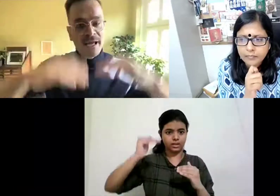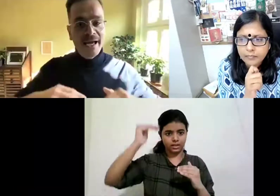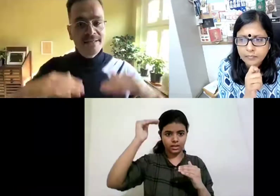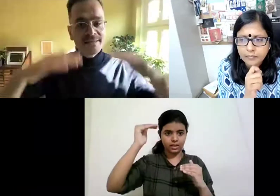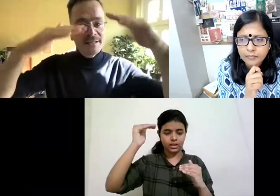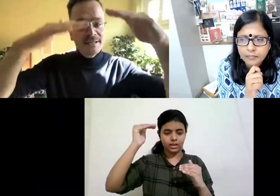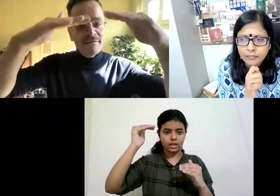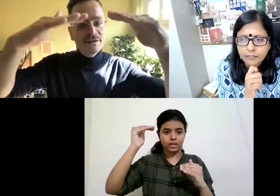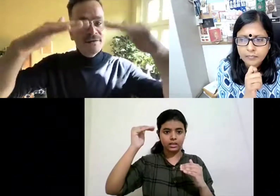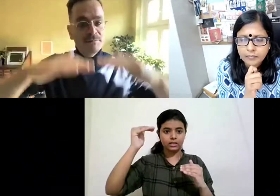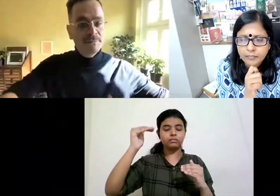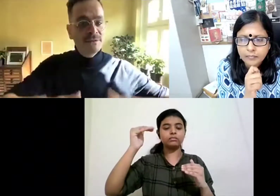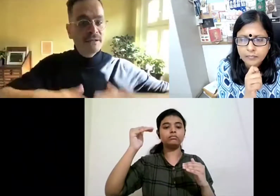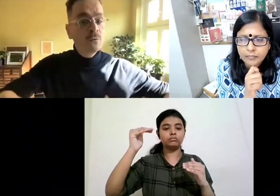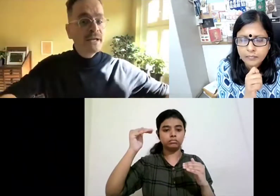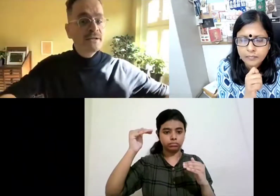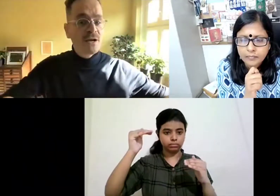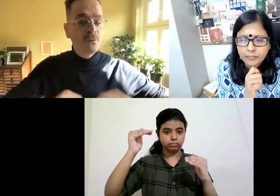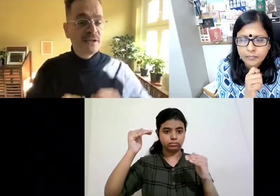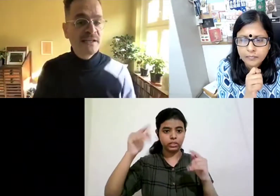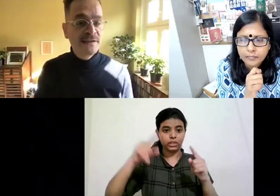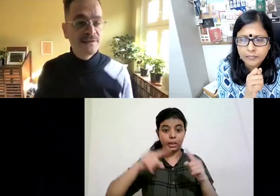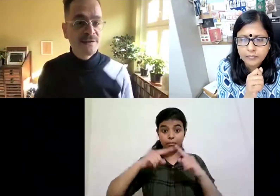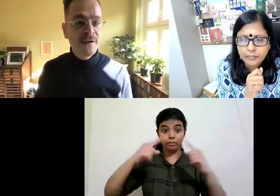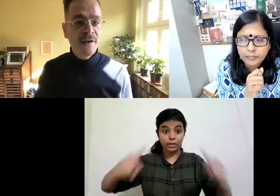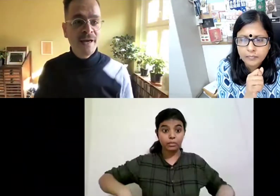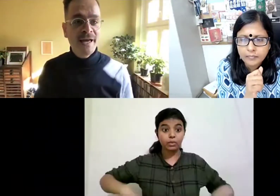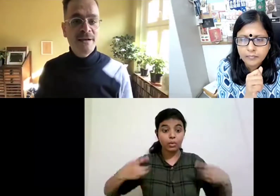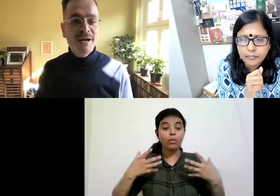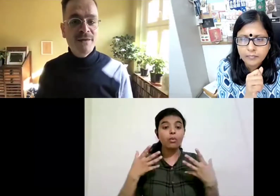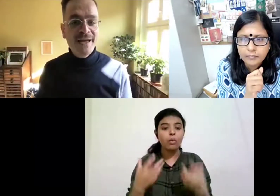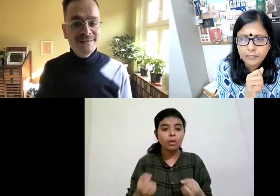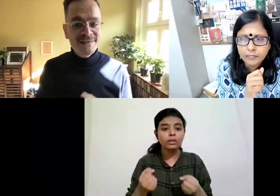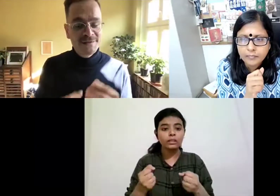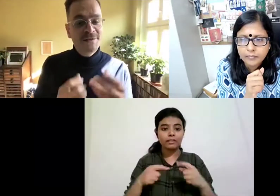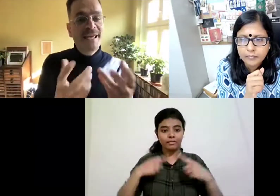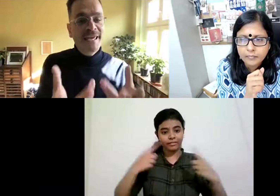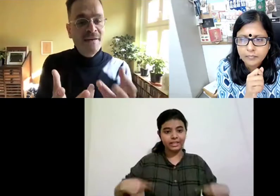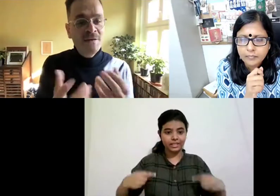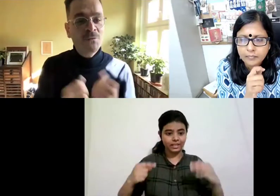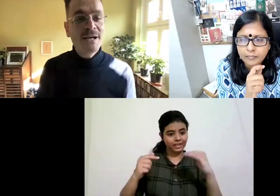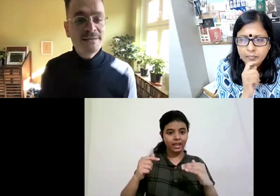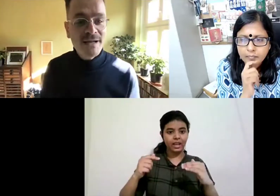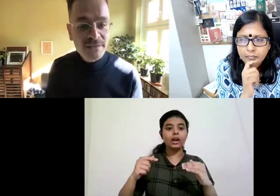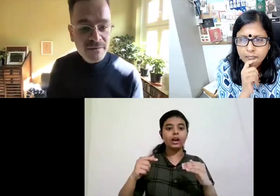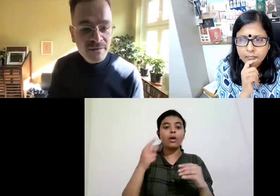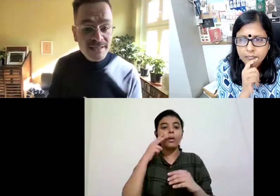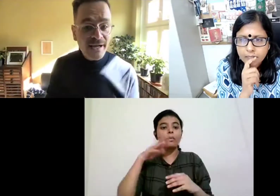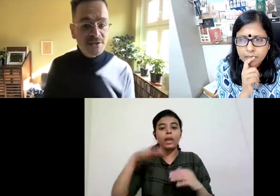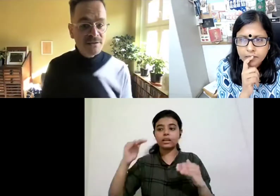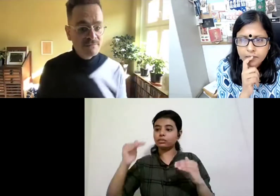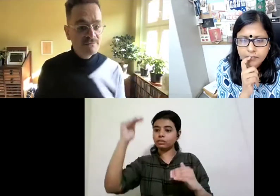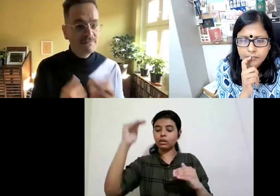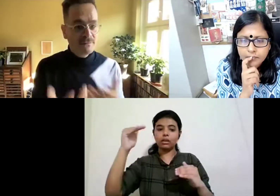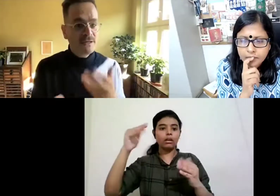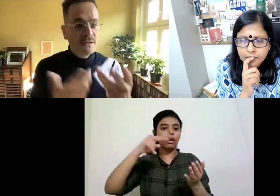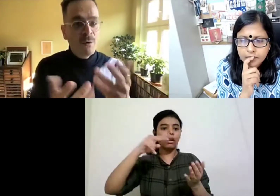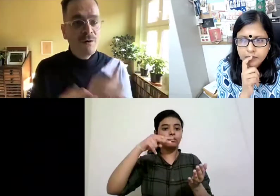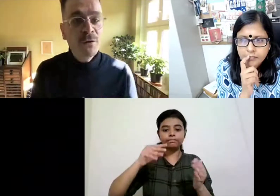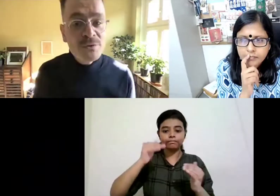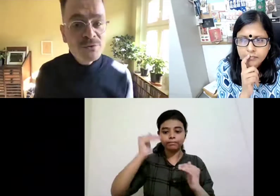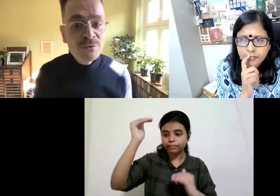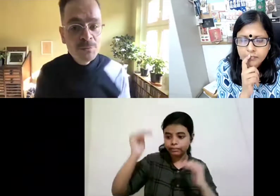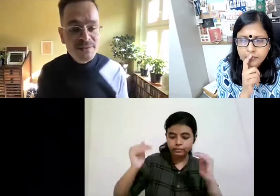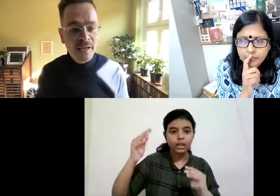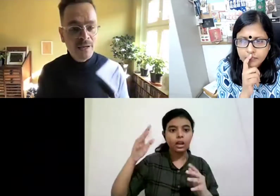level as the level that people in a wheelchair would need. And by that, again, we are starting the discussion in